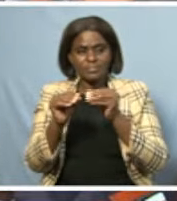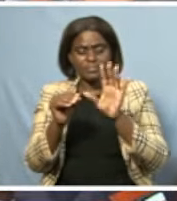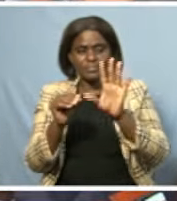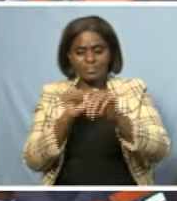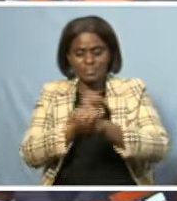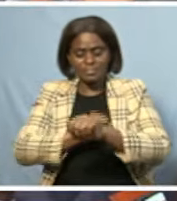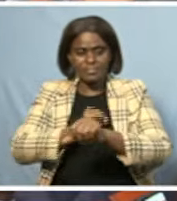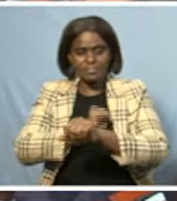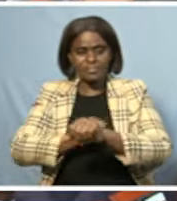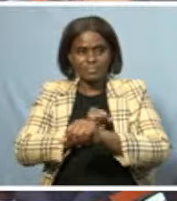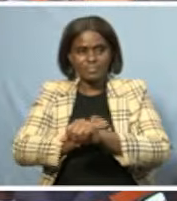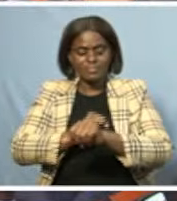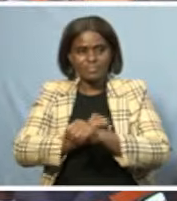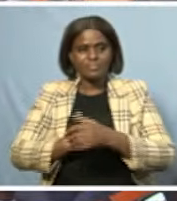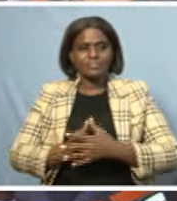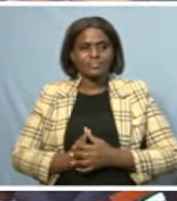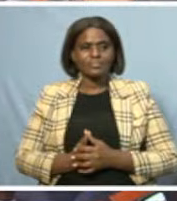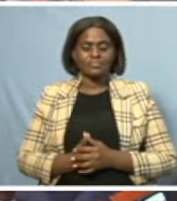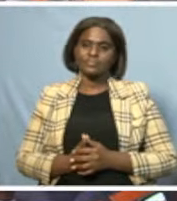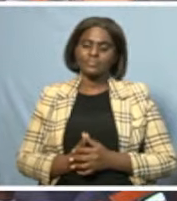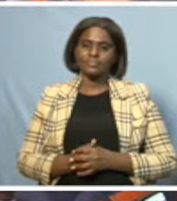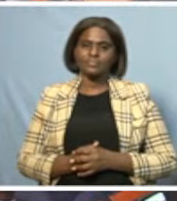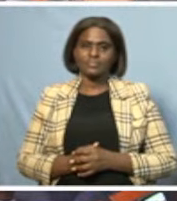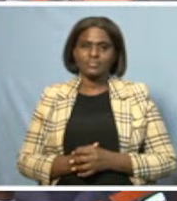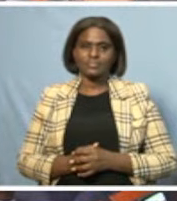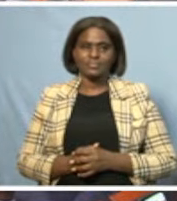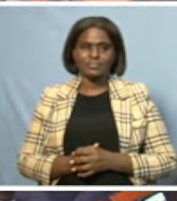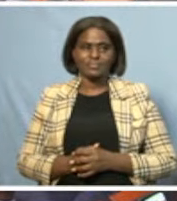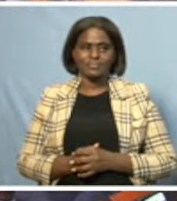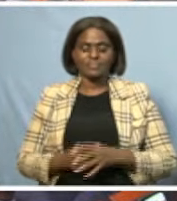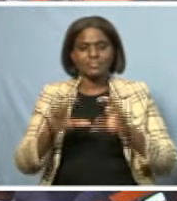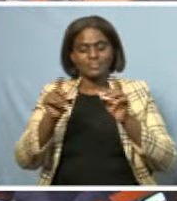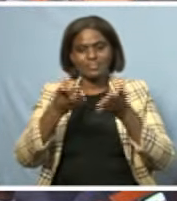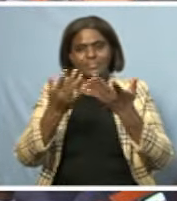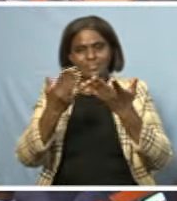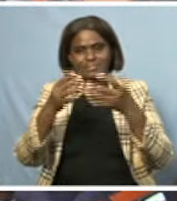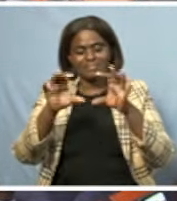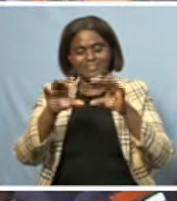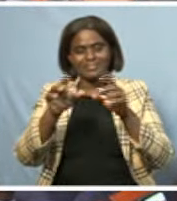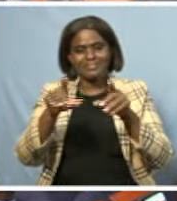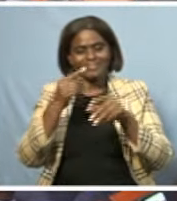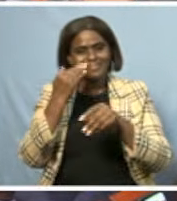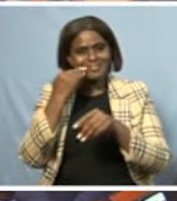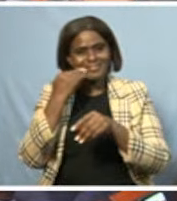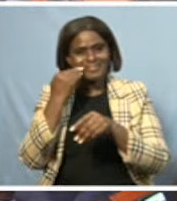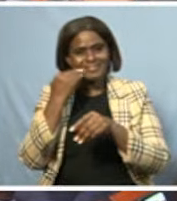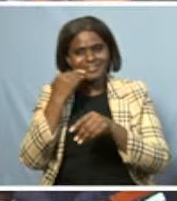Sorry. Honorable Minister. It's okay, you can It's sit. okay? No, you can sit.